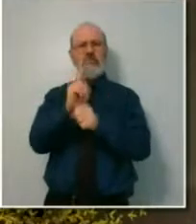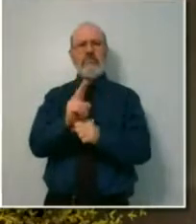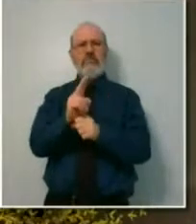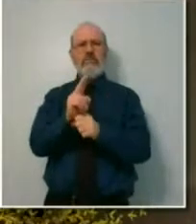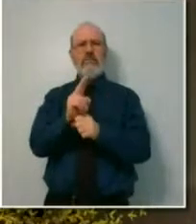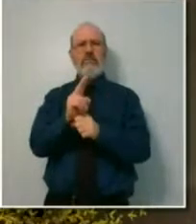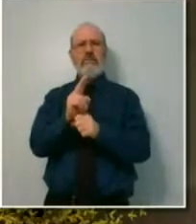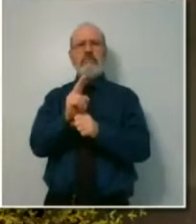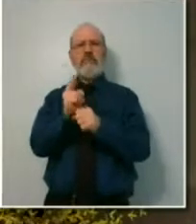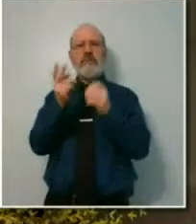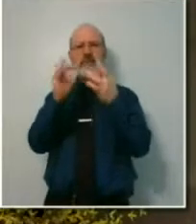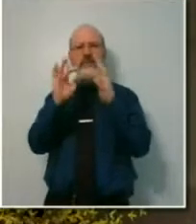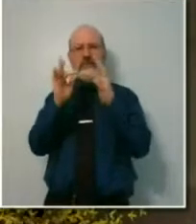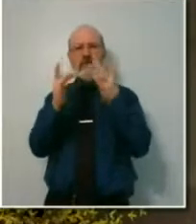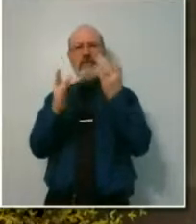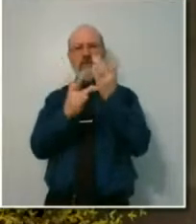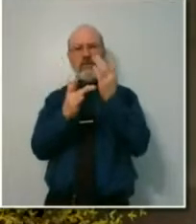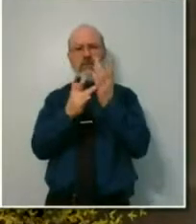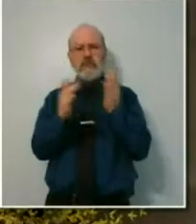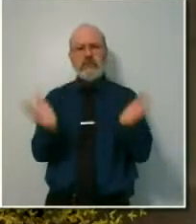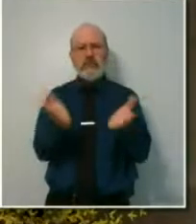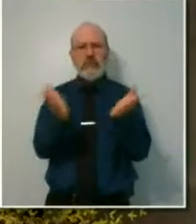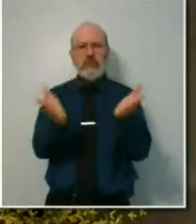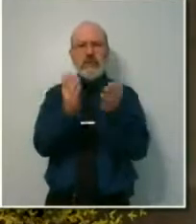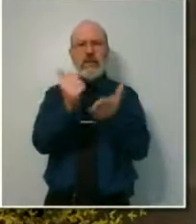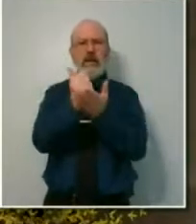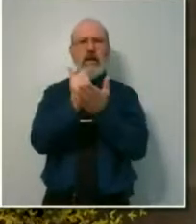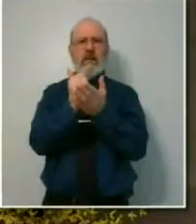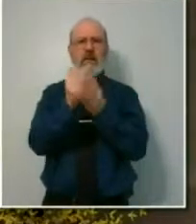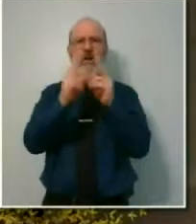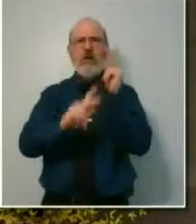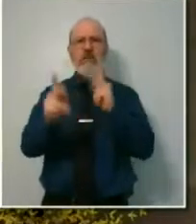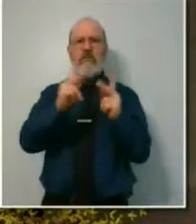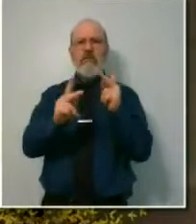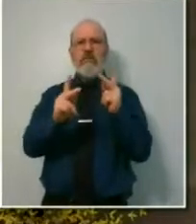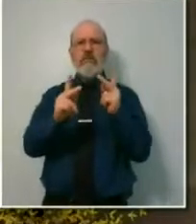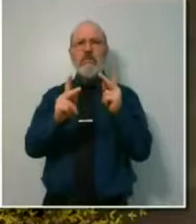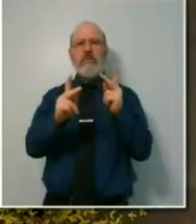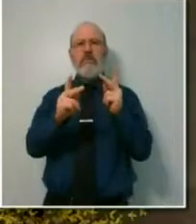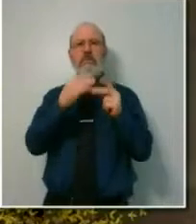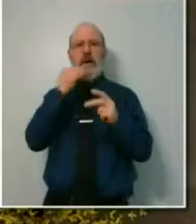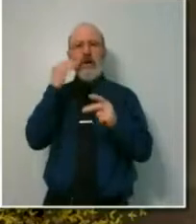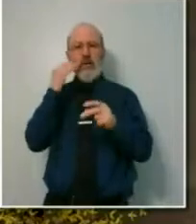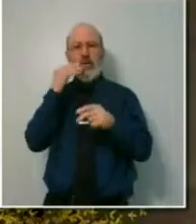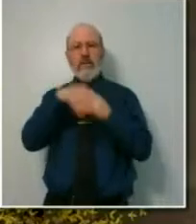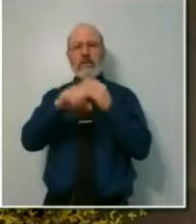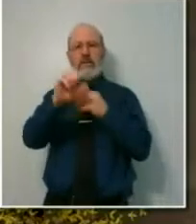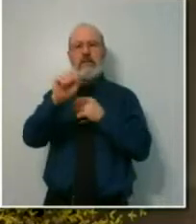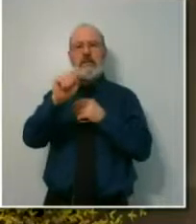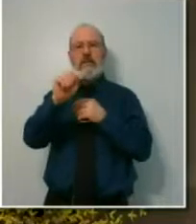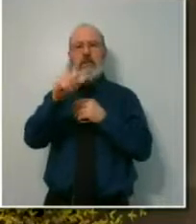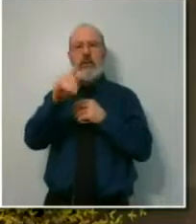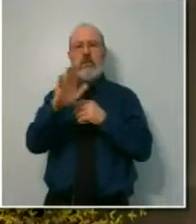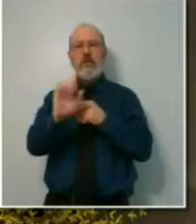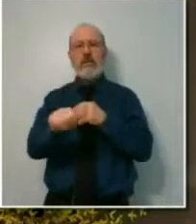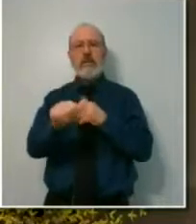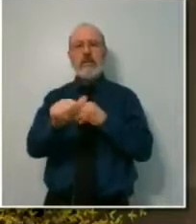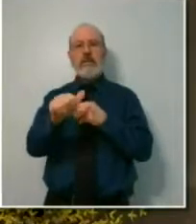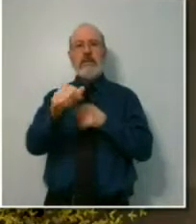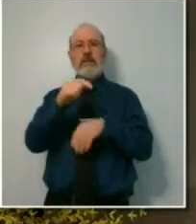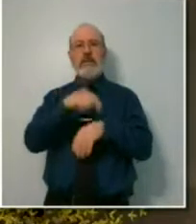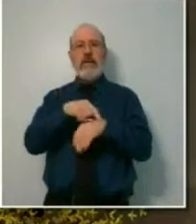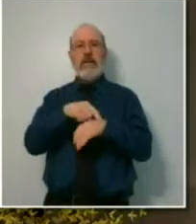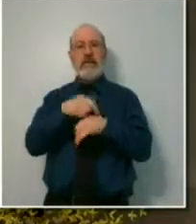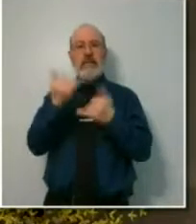the internet to continue encouraging and helping our folks at McCood Baptist Church through this time. The timeline in this is out of our